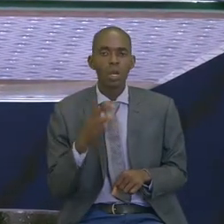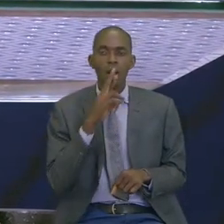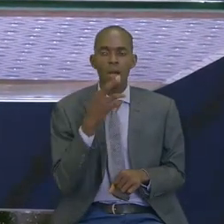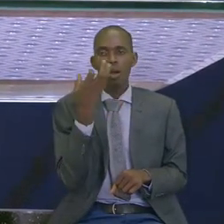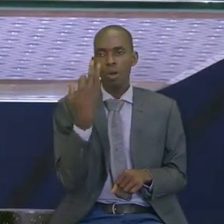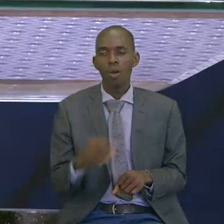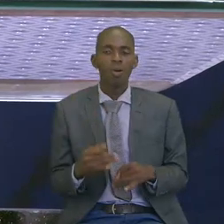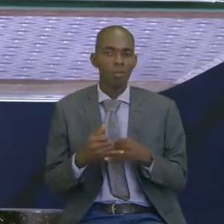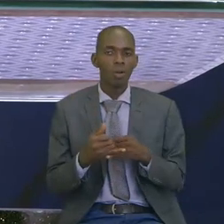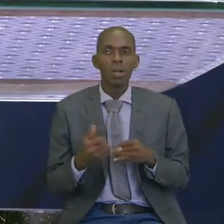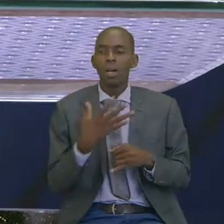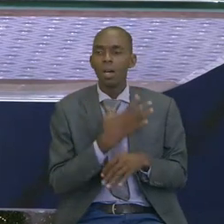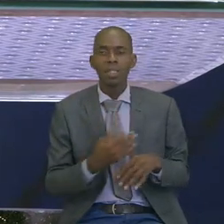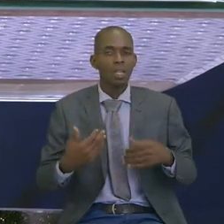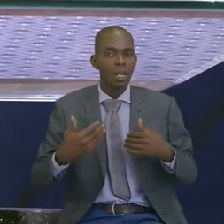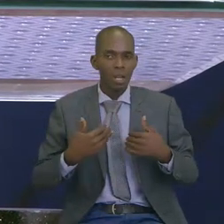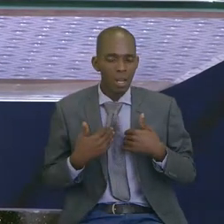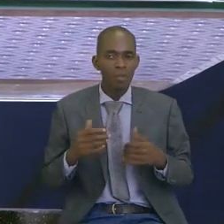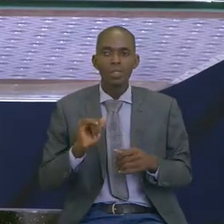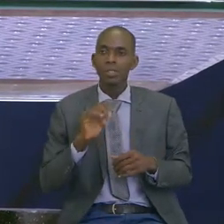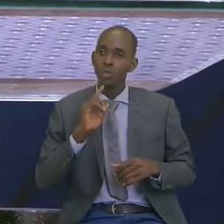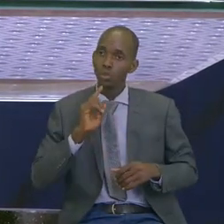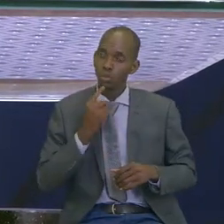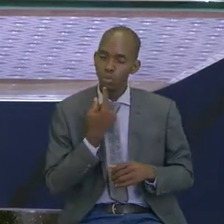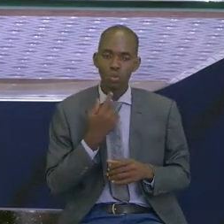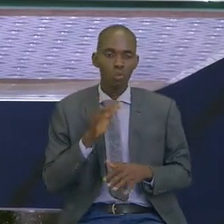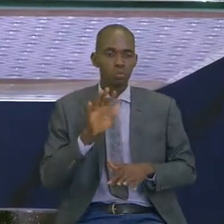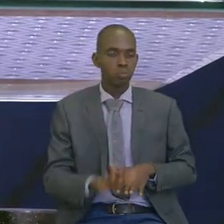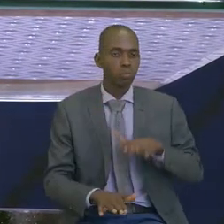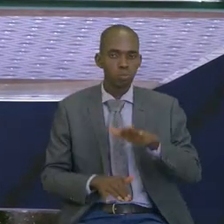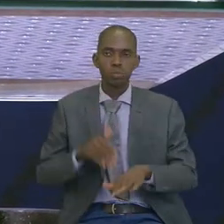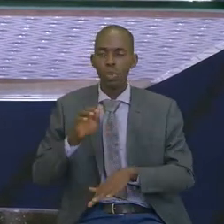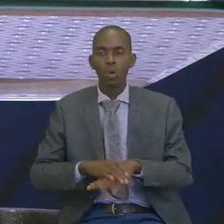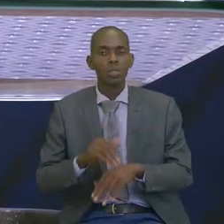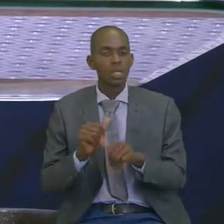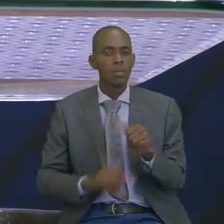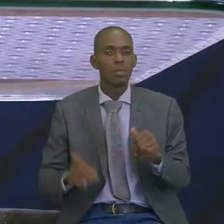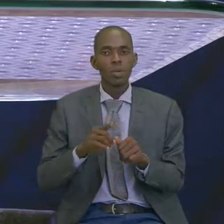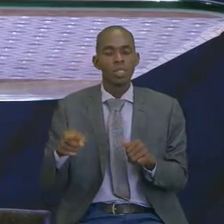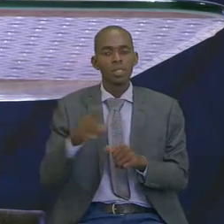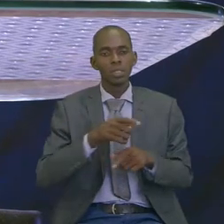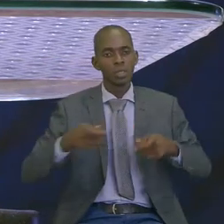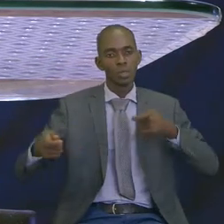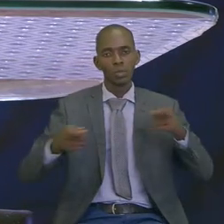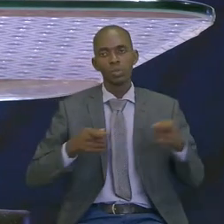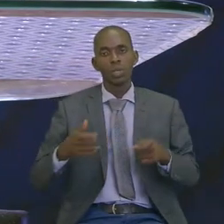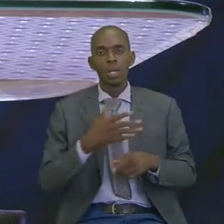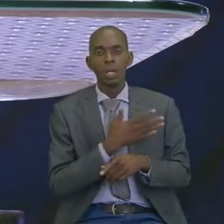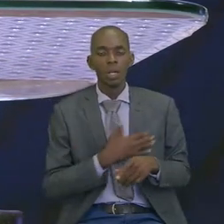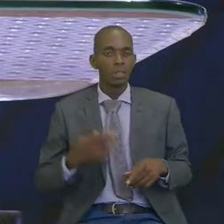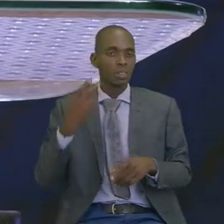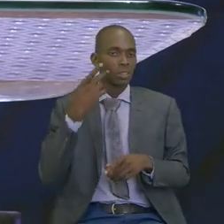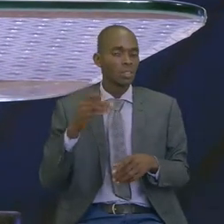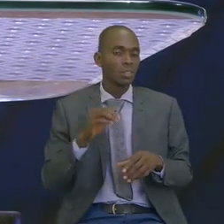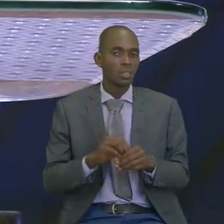a brutal march throughout all the places they governed. And in verse 34, it